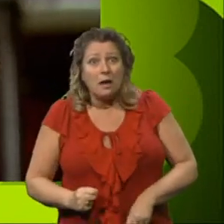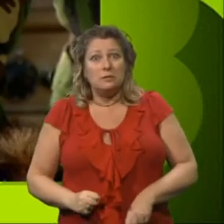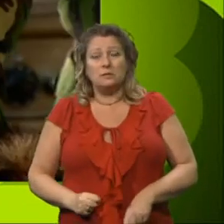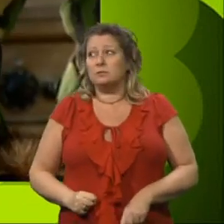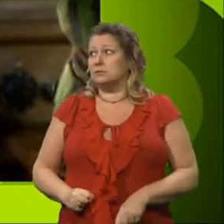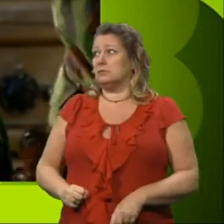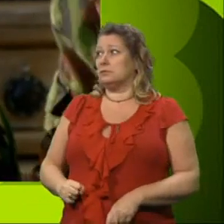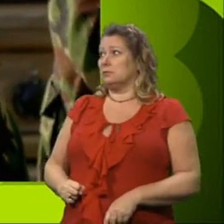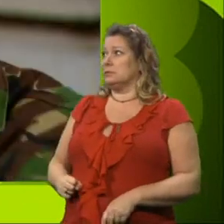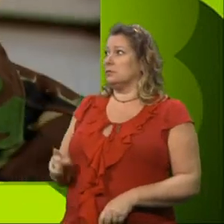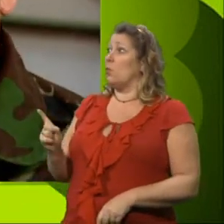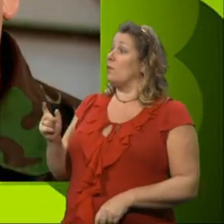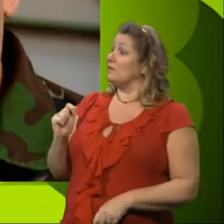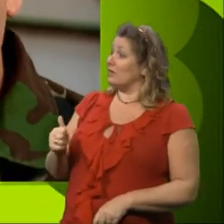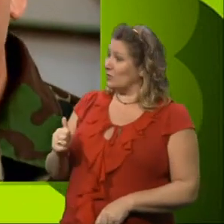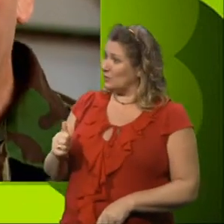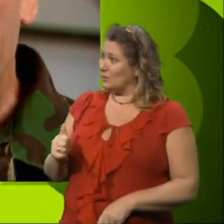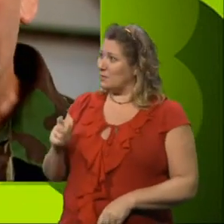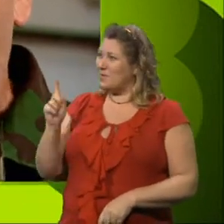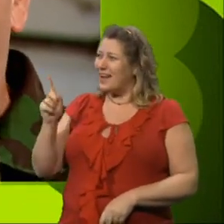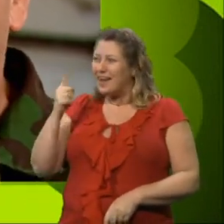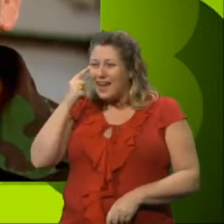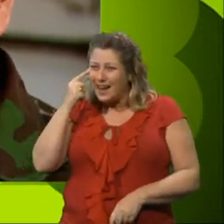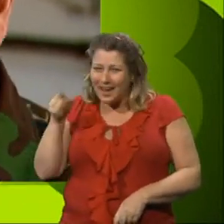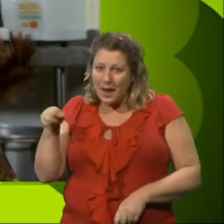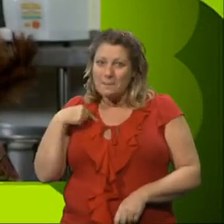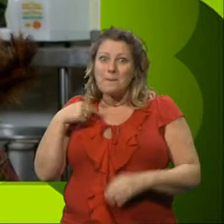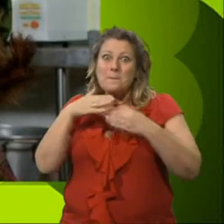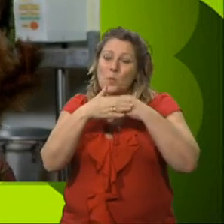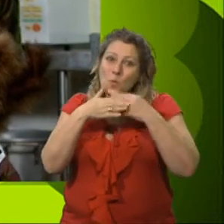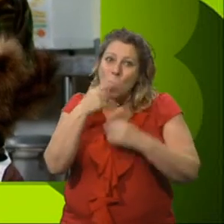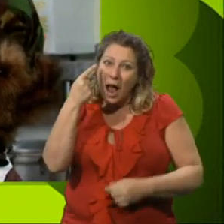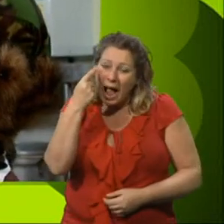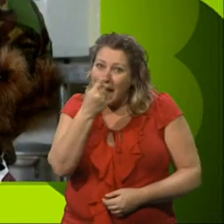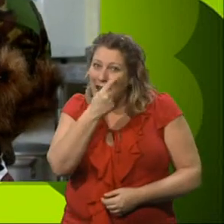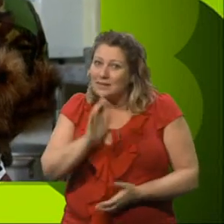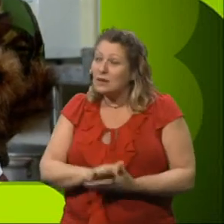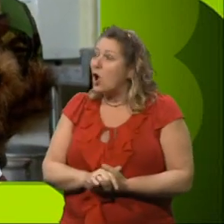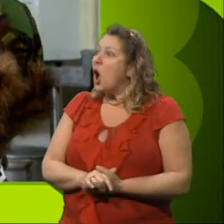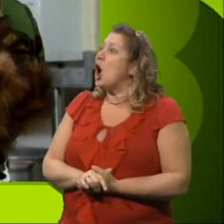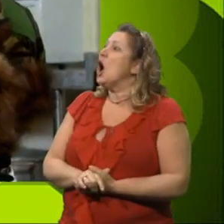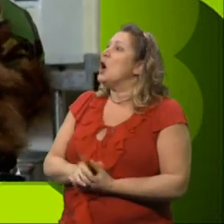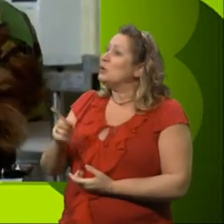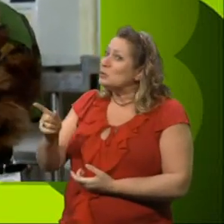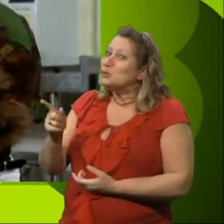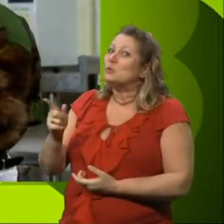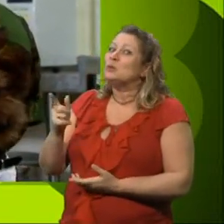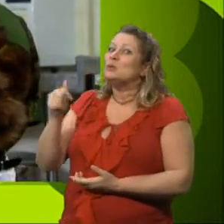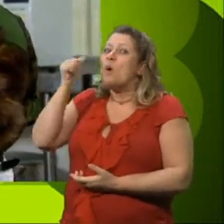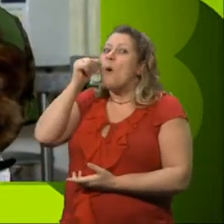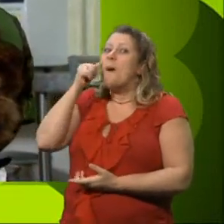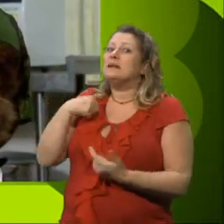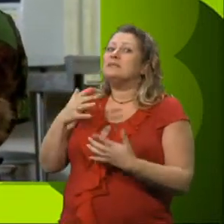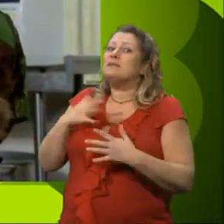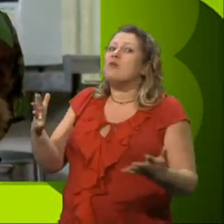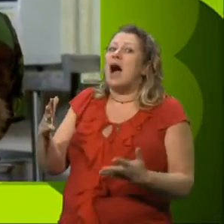good, Digweed. But my eyes are blue. So, you found out about my little surprise for the Colonel's party